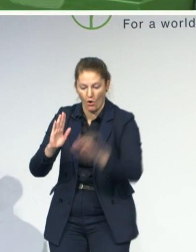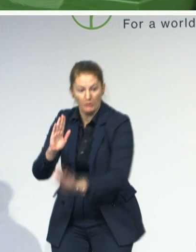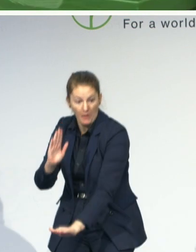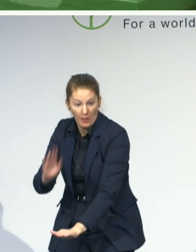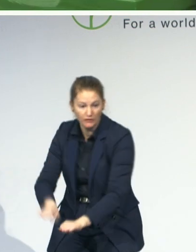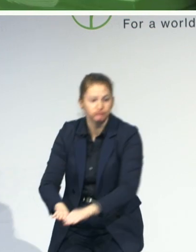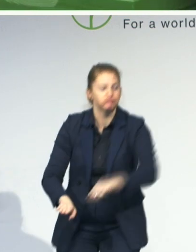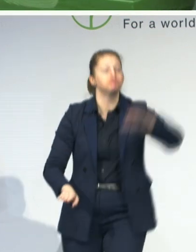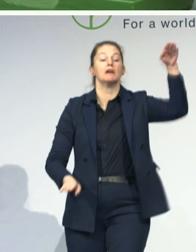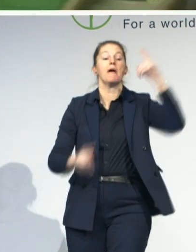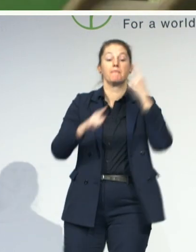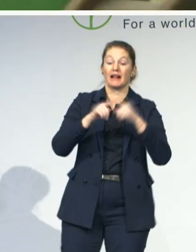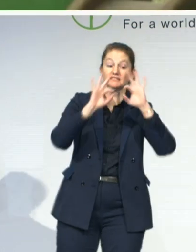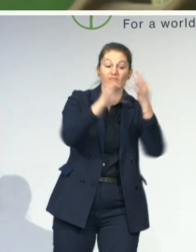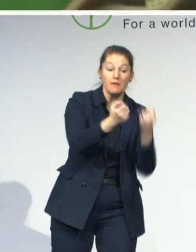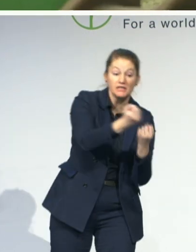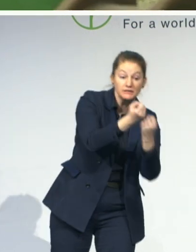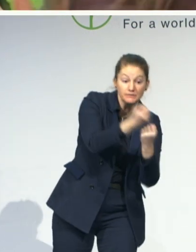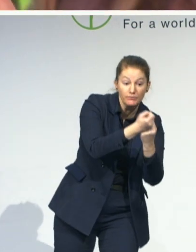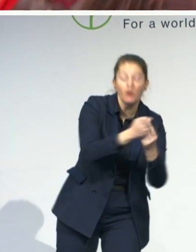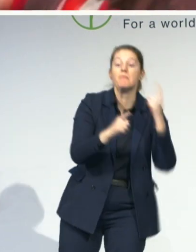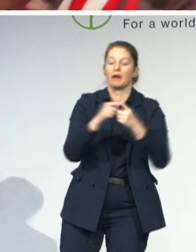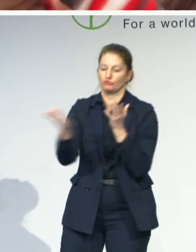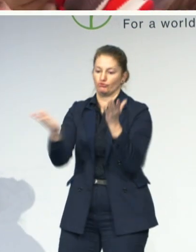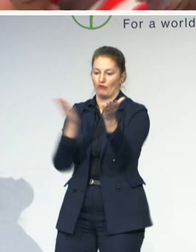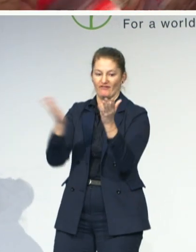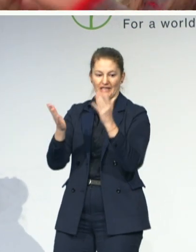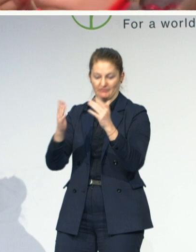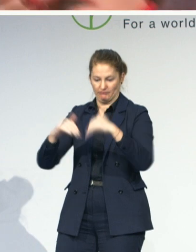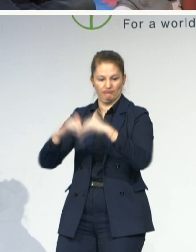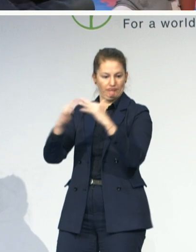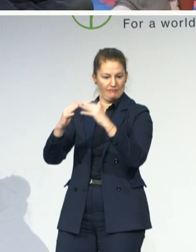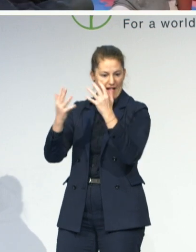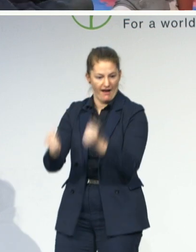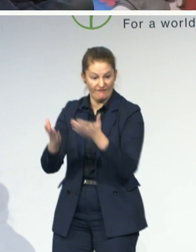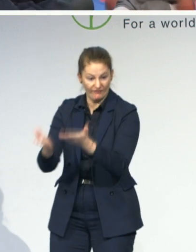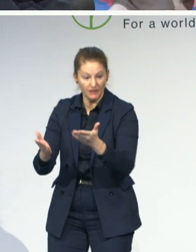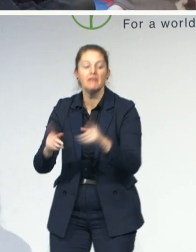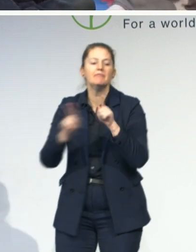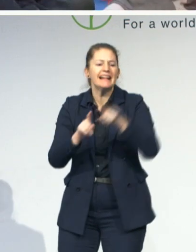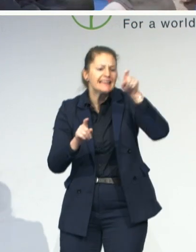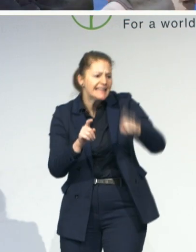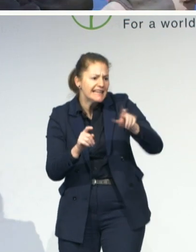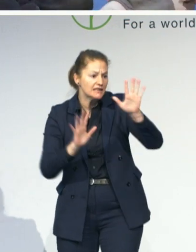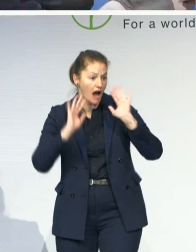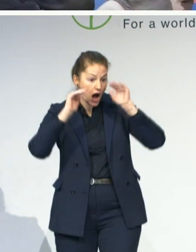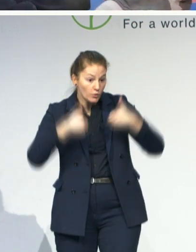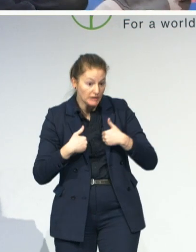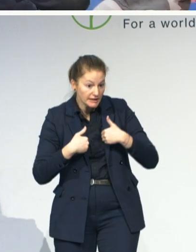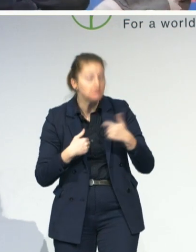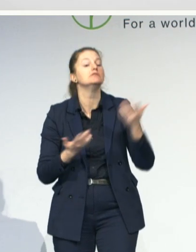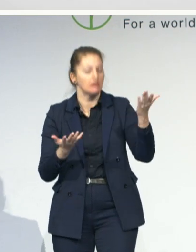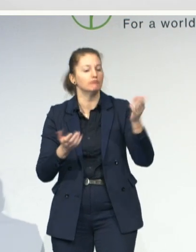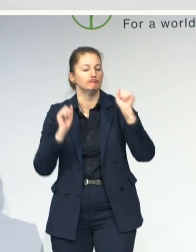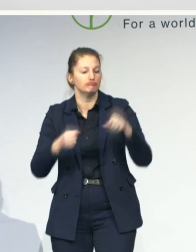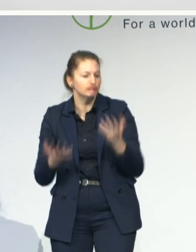service providers to gain the skills required to meet the needs of preschool-age children and students with autism within